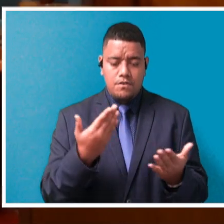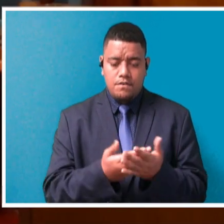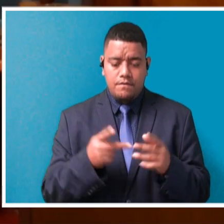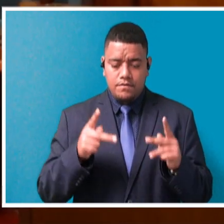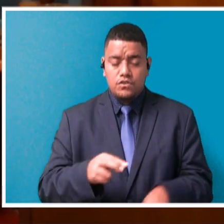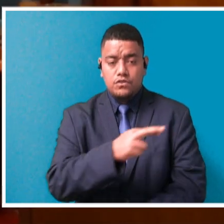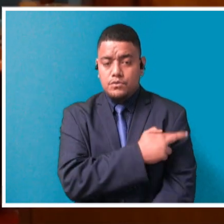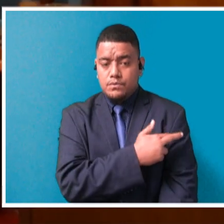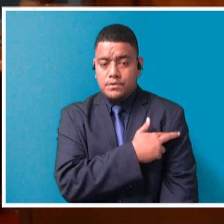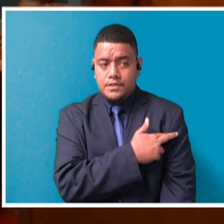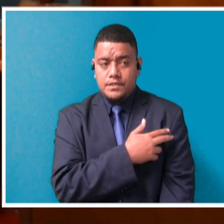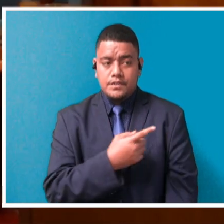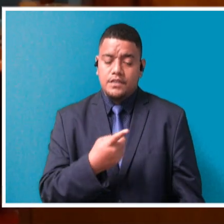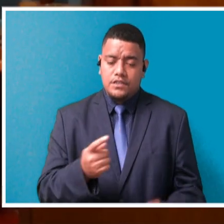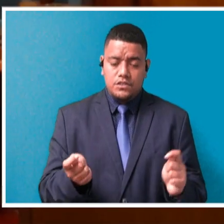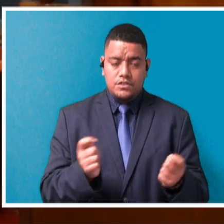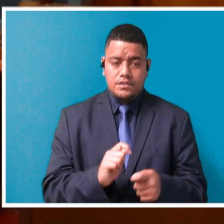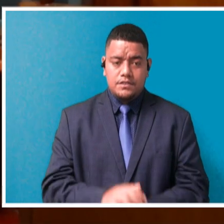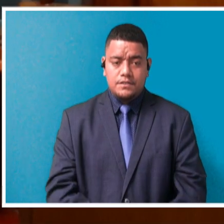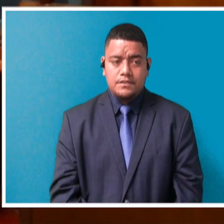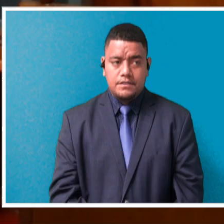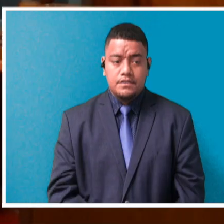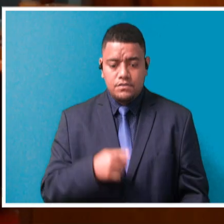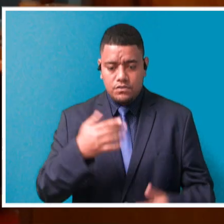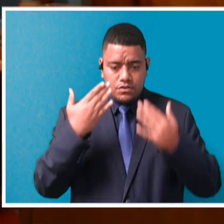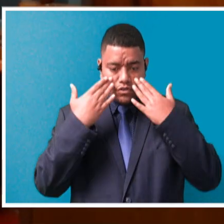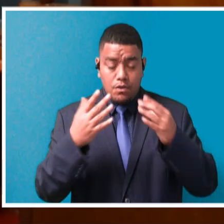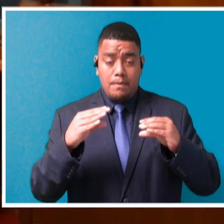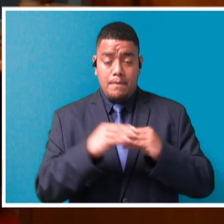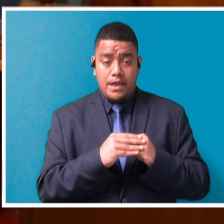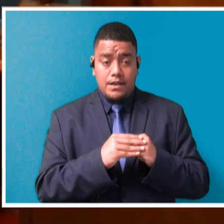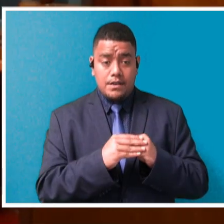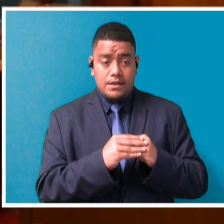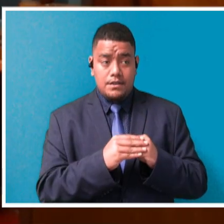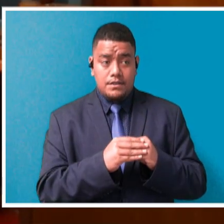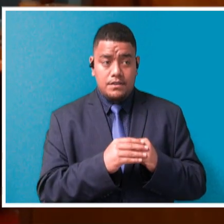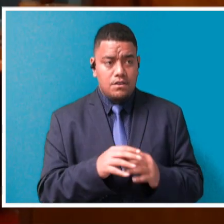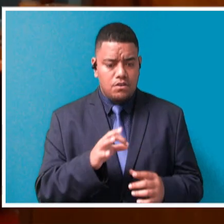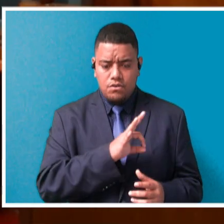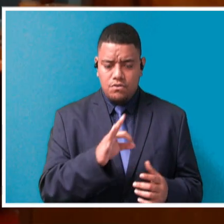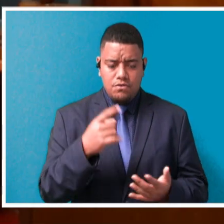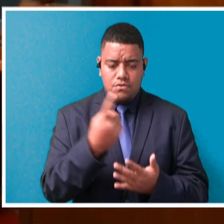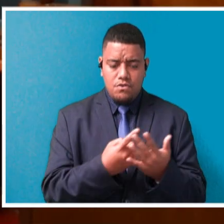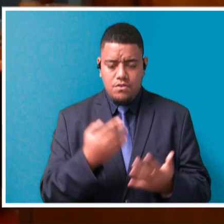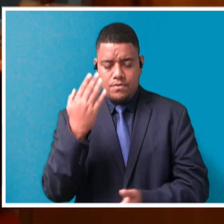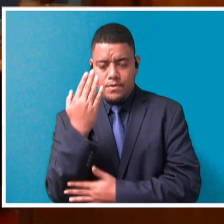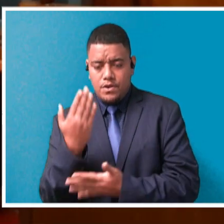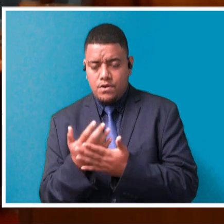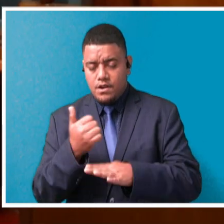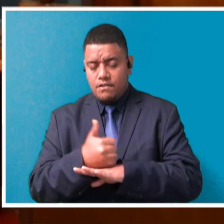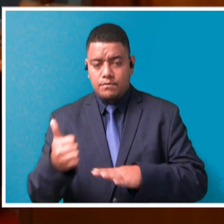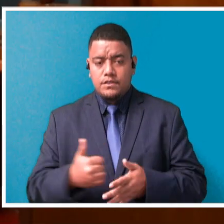responsibility and innovation, demonstrating that the bank is not solely dependent on government